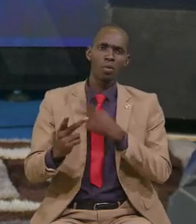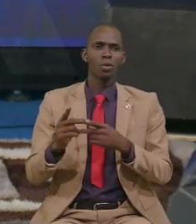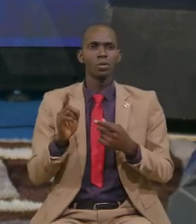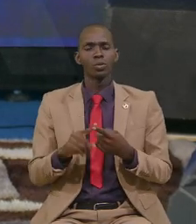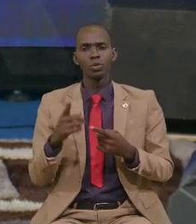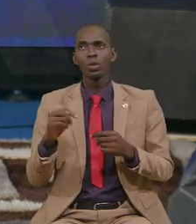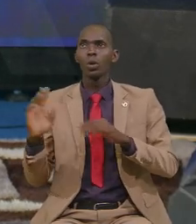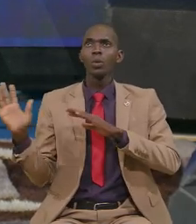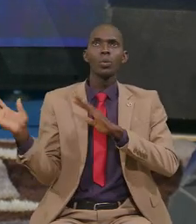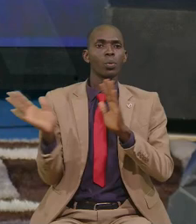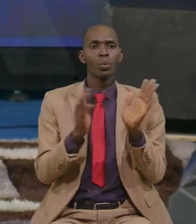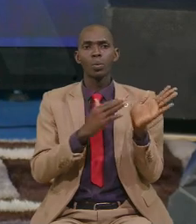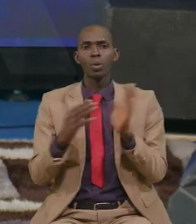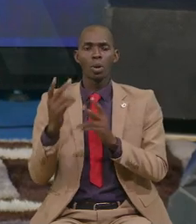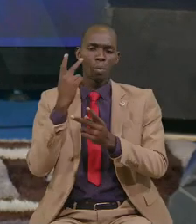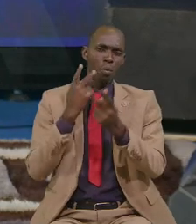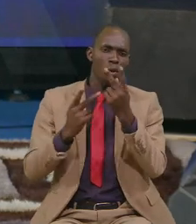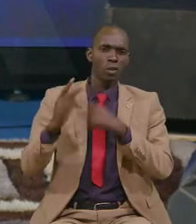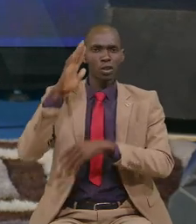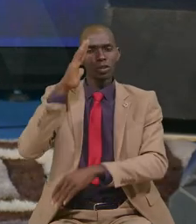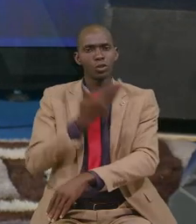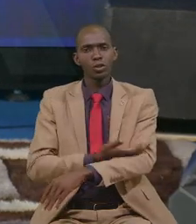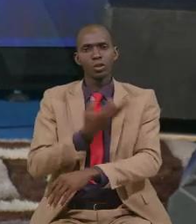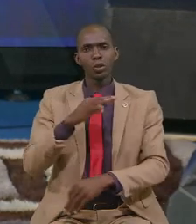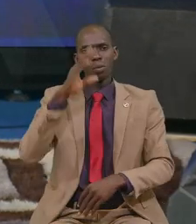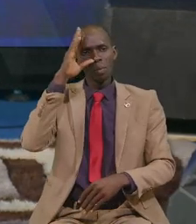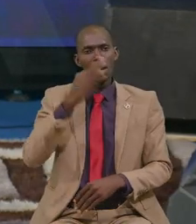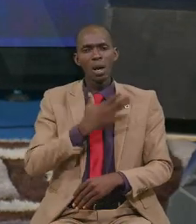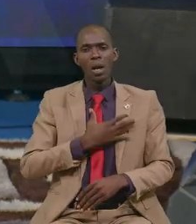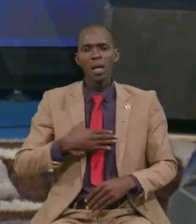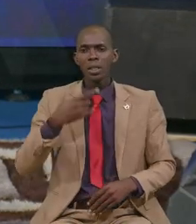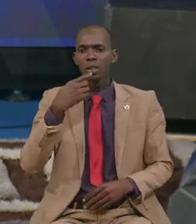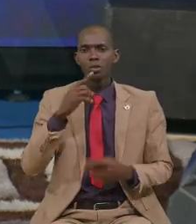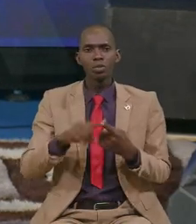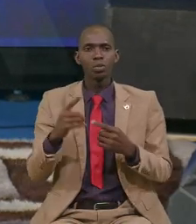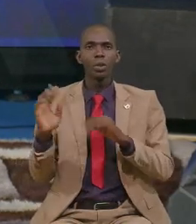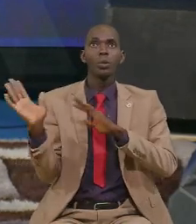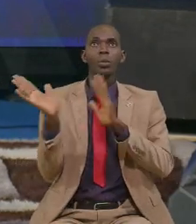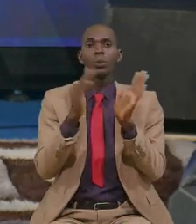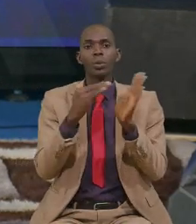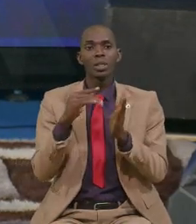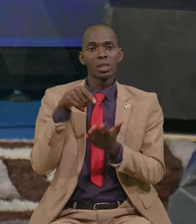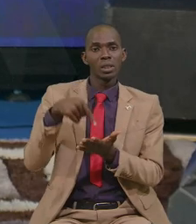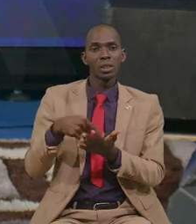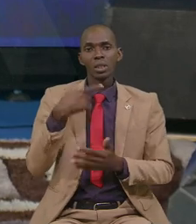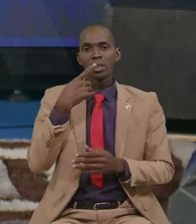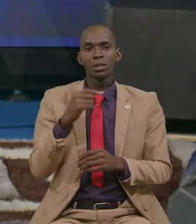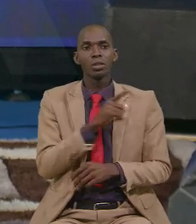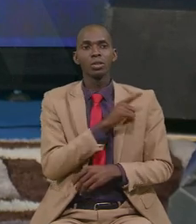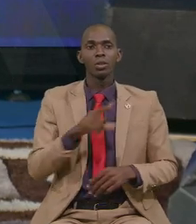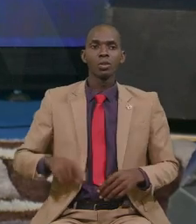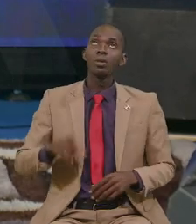wind, prophesy, son of man, and say to the wind, Thus says the Lord God,